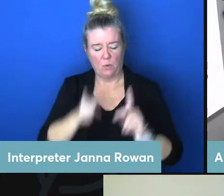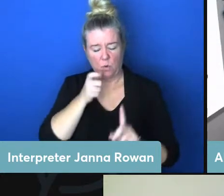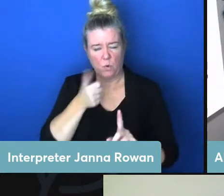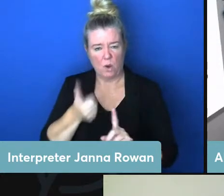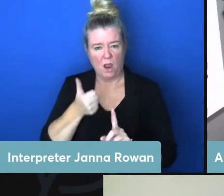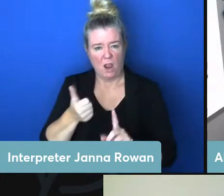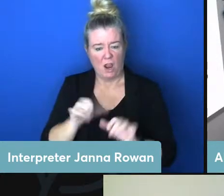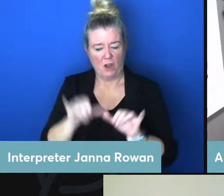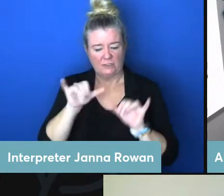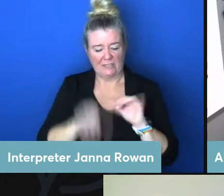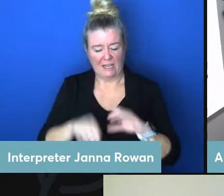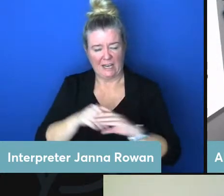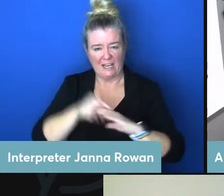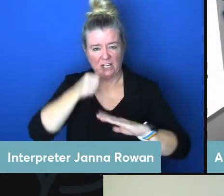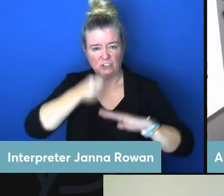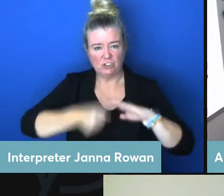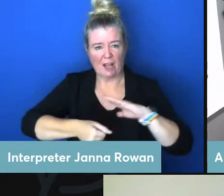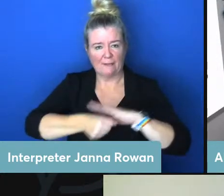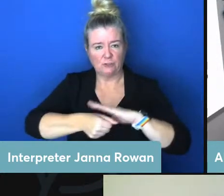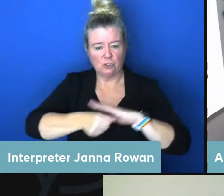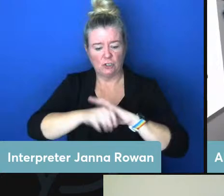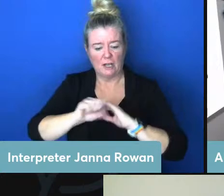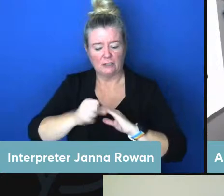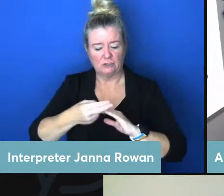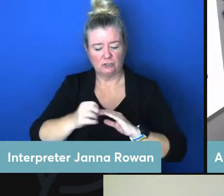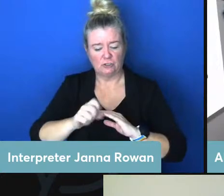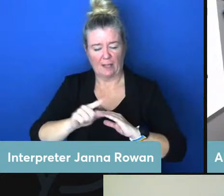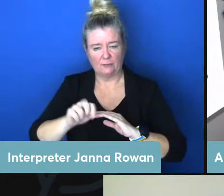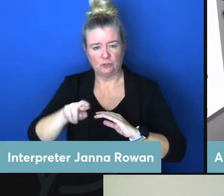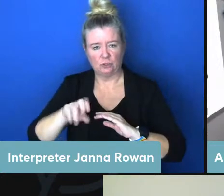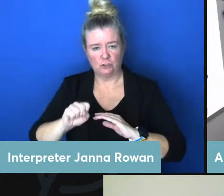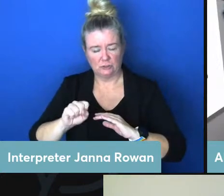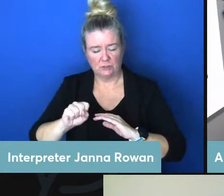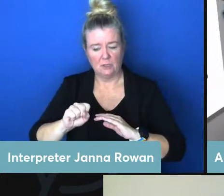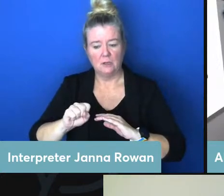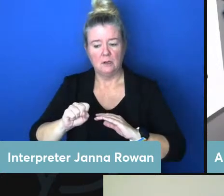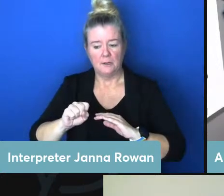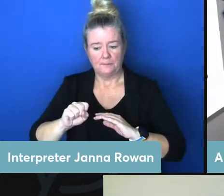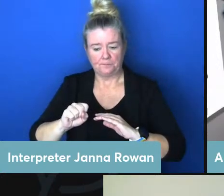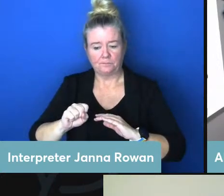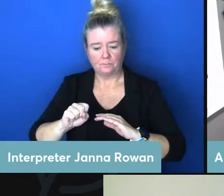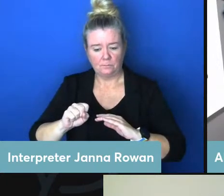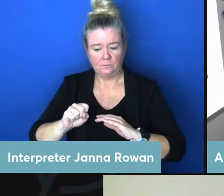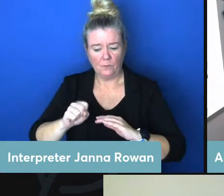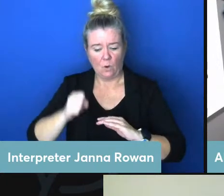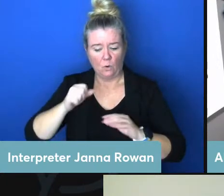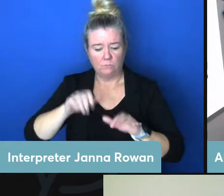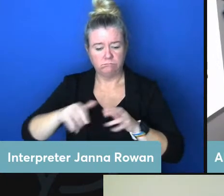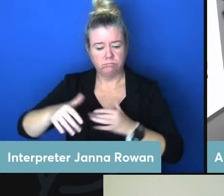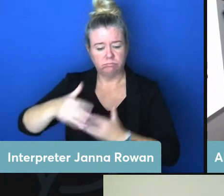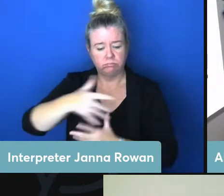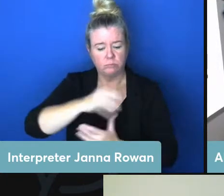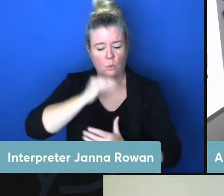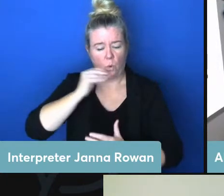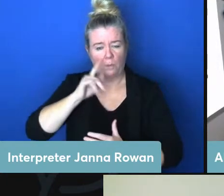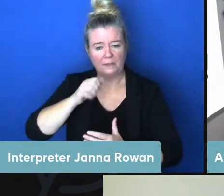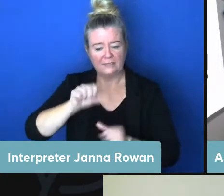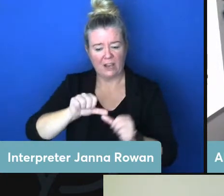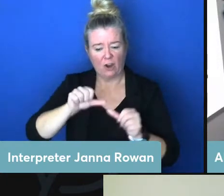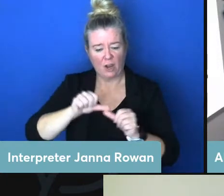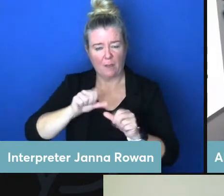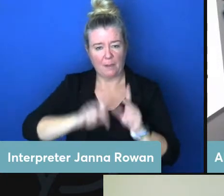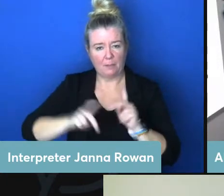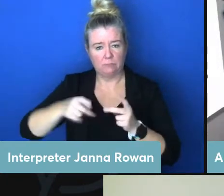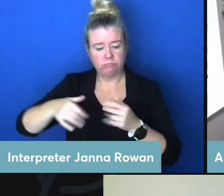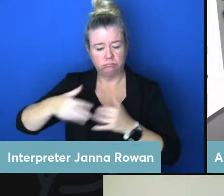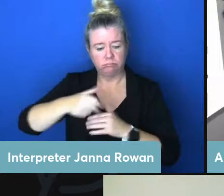are staying in the shelters and gathering in homeless areas where the population will like hang out